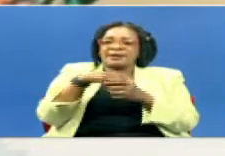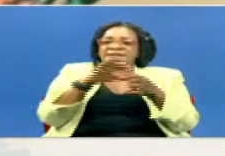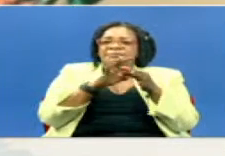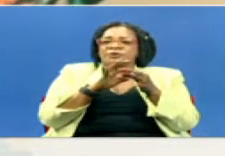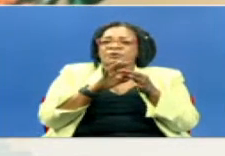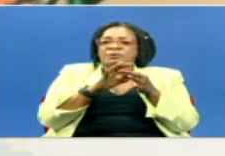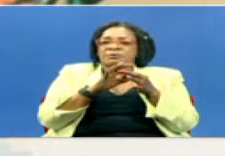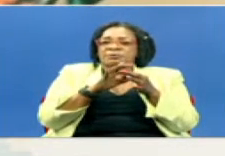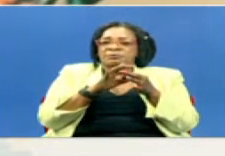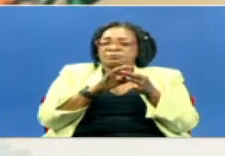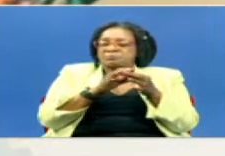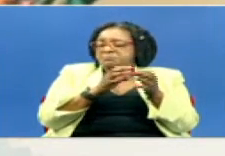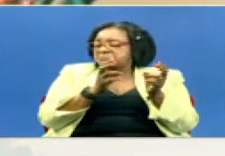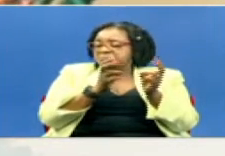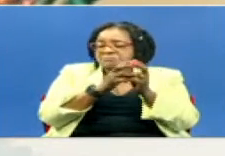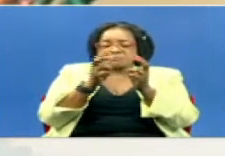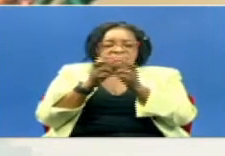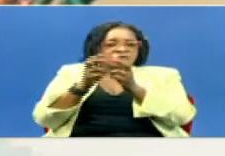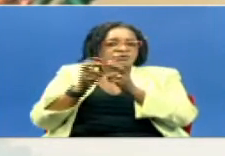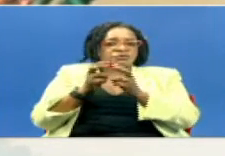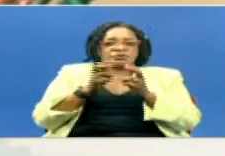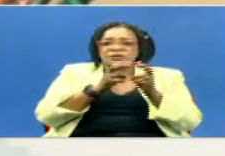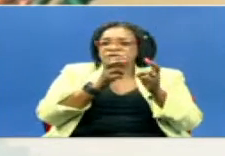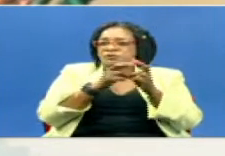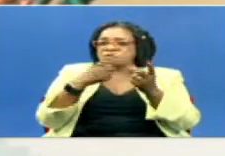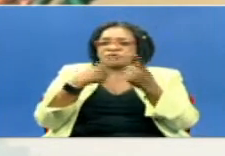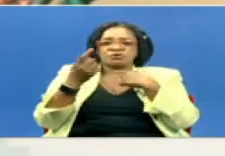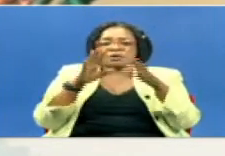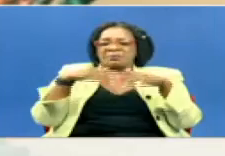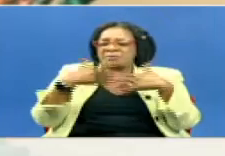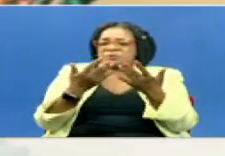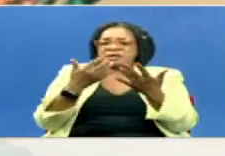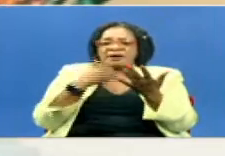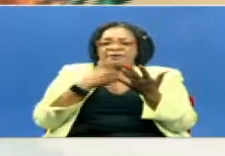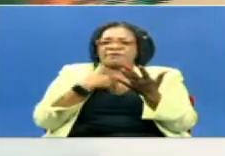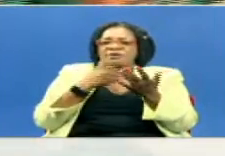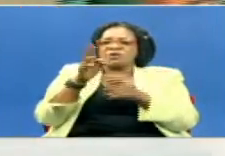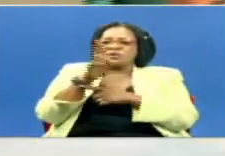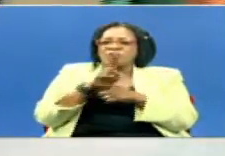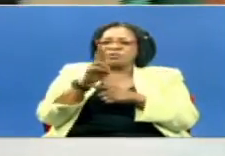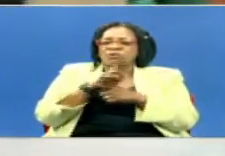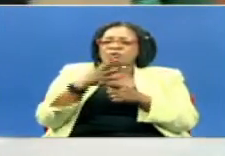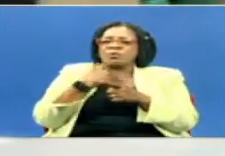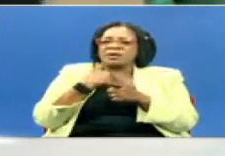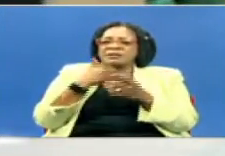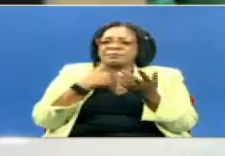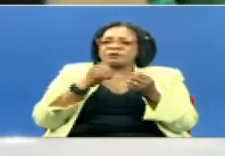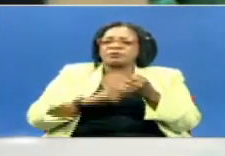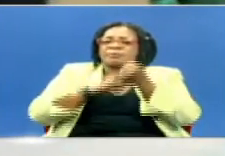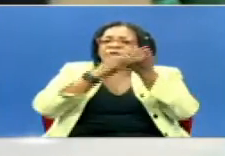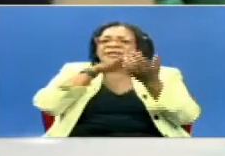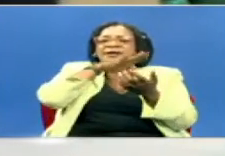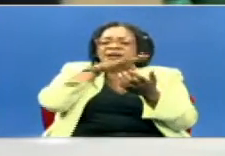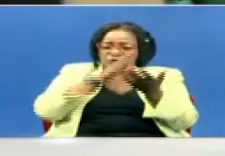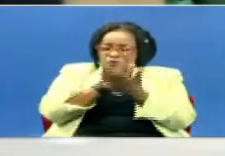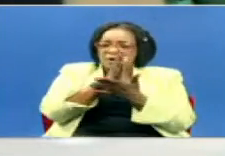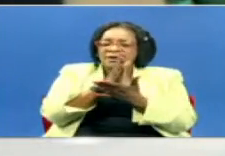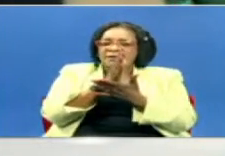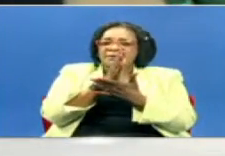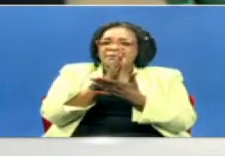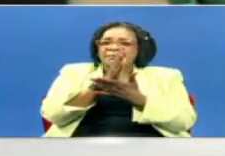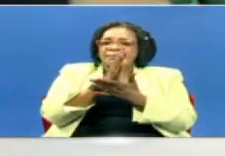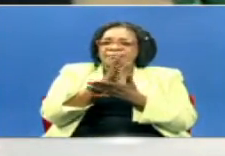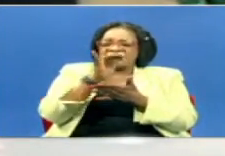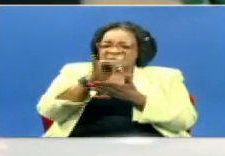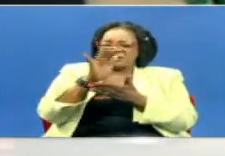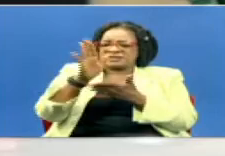No, consultations do not have to talk about having. Uhuru wanted me to support Raila for sure. And that is his